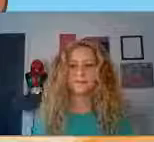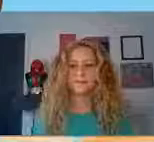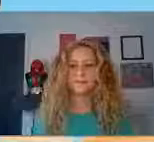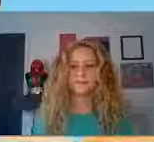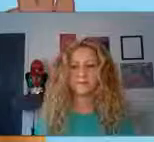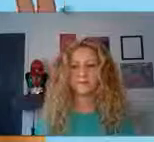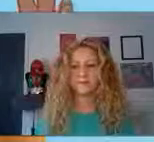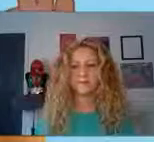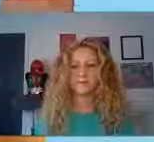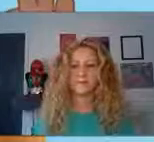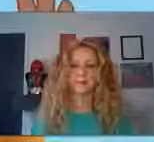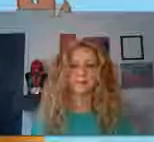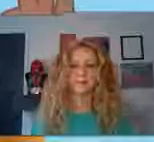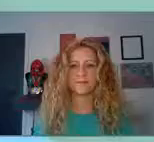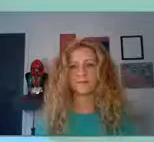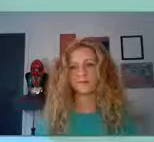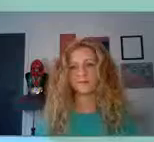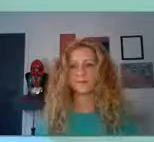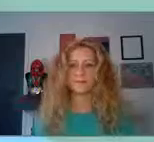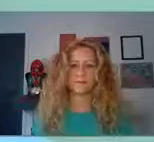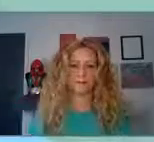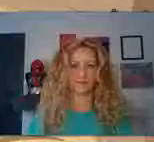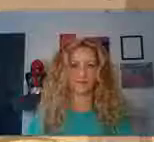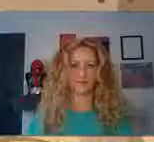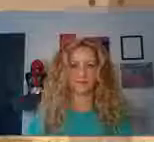Do-do-do-do. Do-do-do. La-la-la-la.